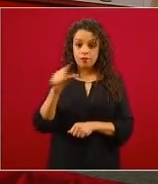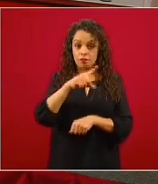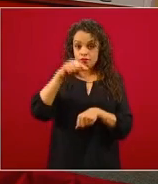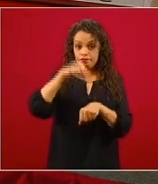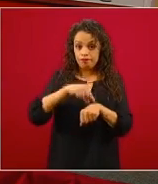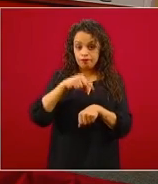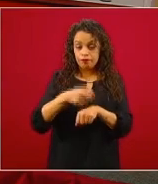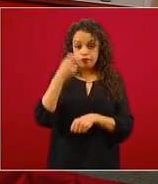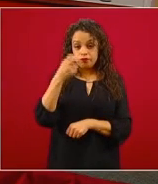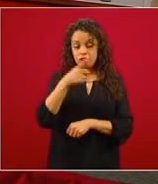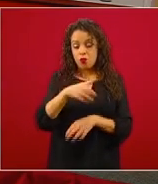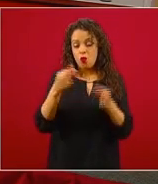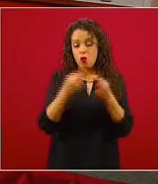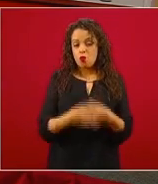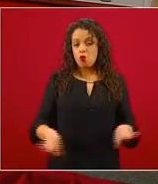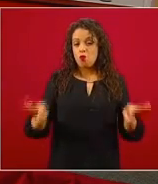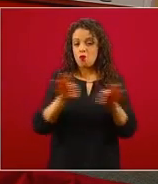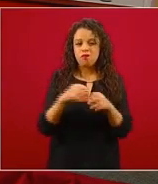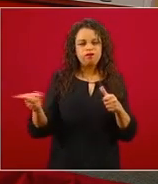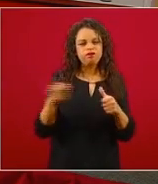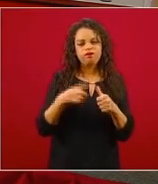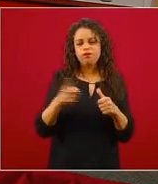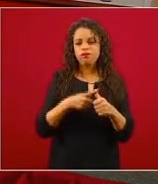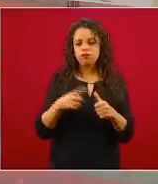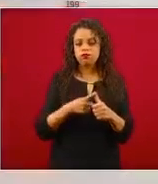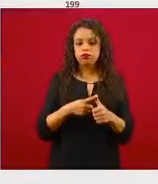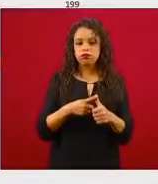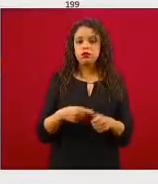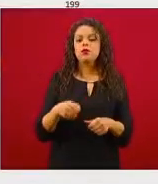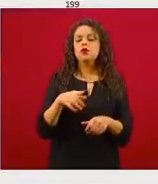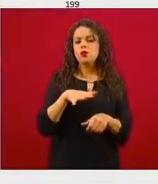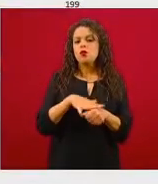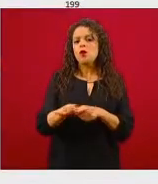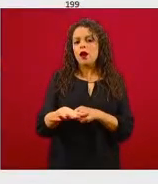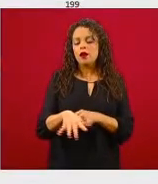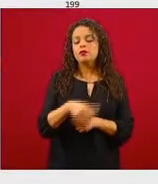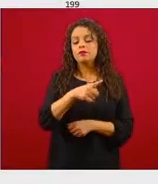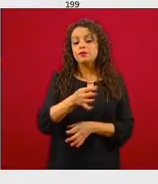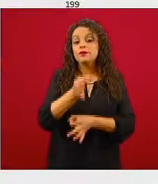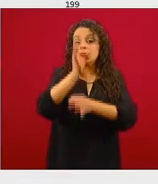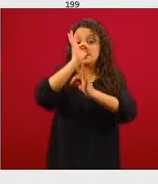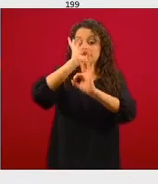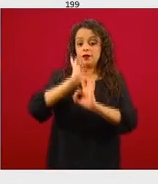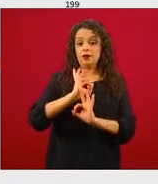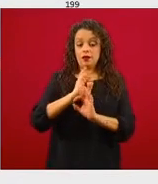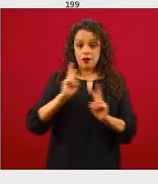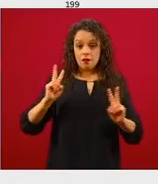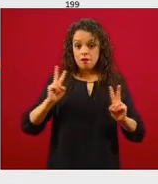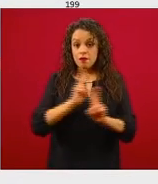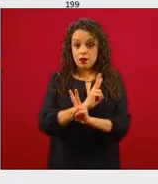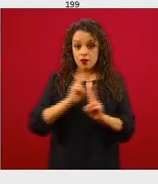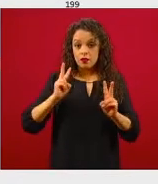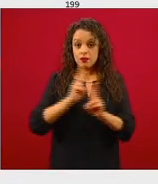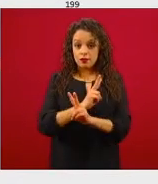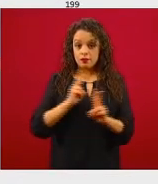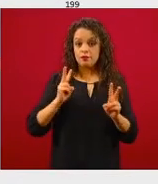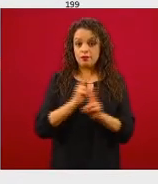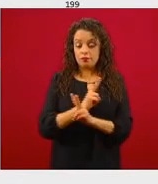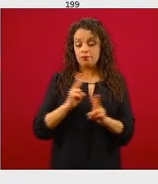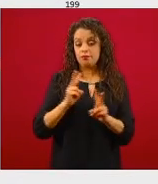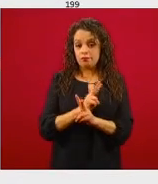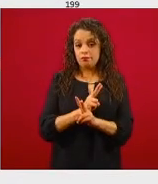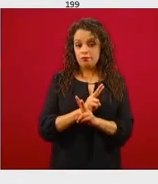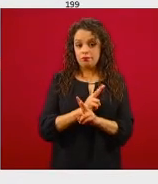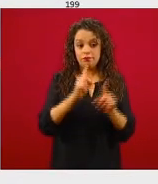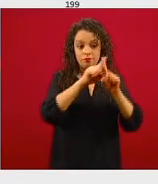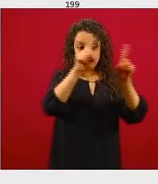these are the main pieces of equipment that we have acquired: ventilators, pediatric ventilators